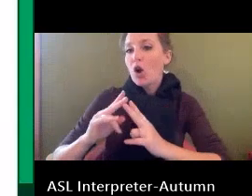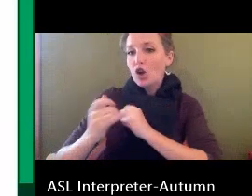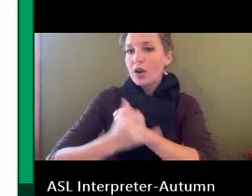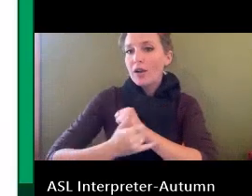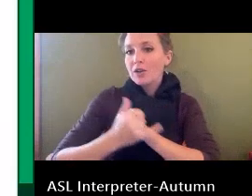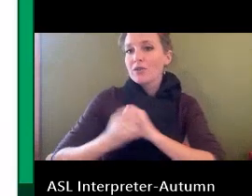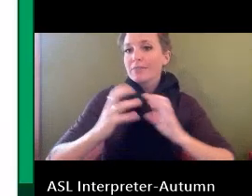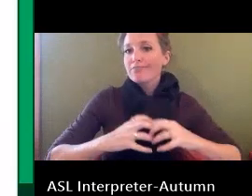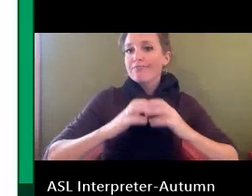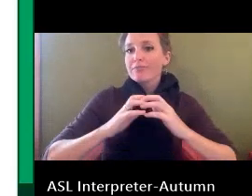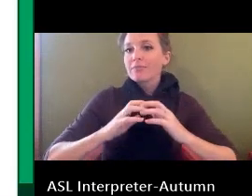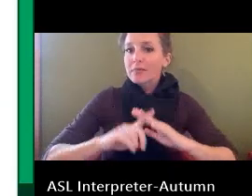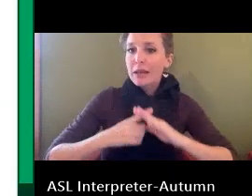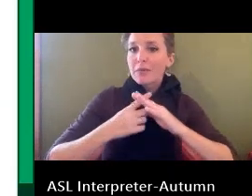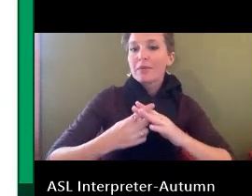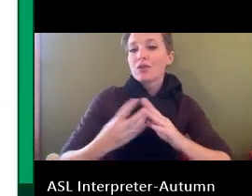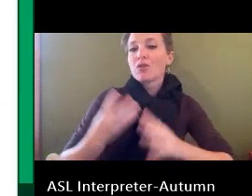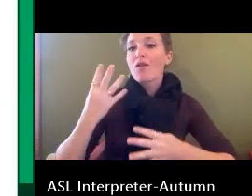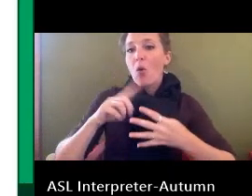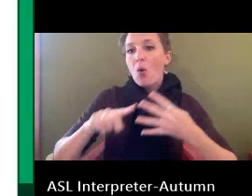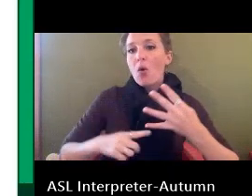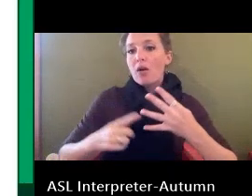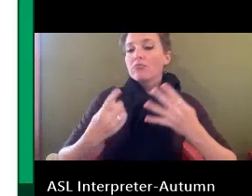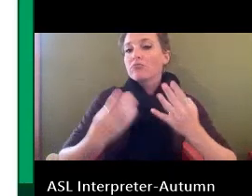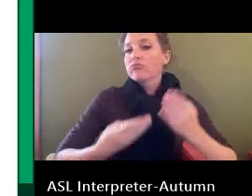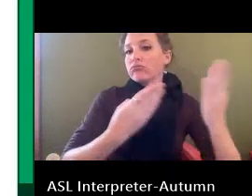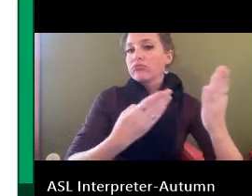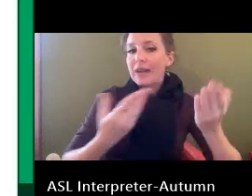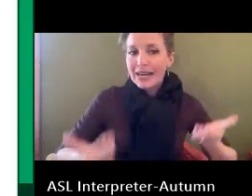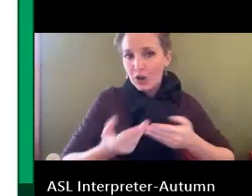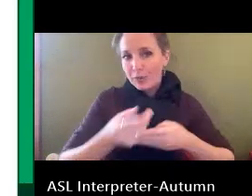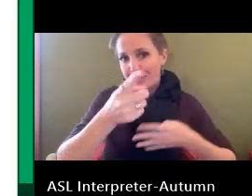implementing these 4 key recommendations here.